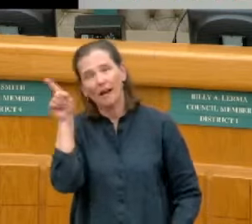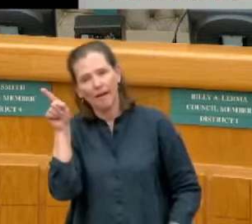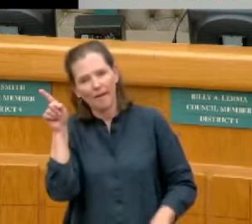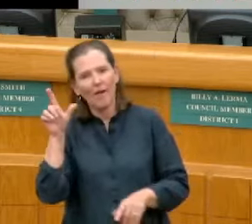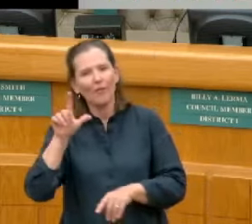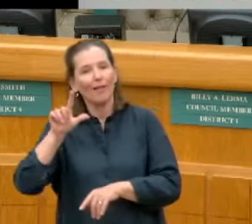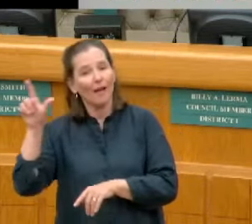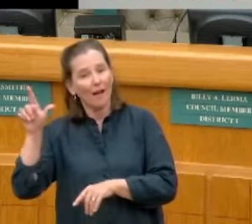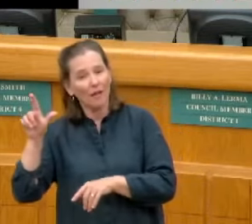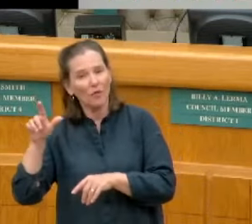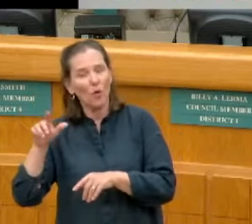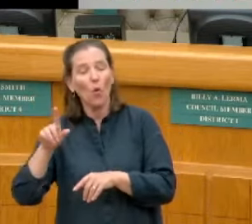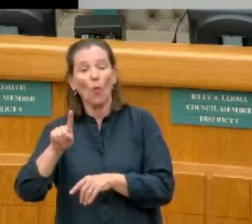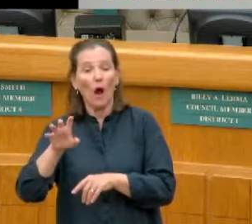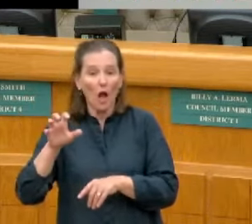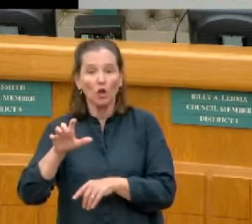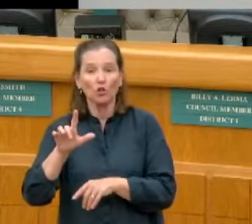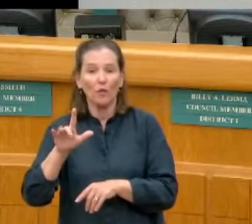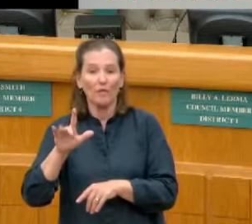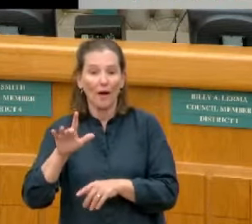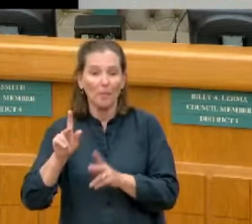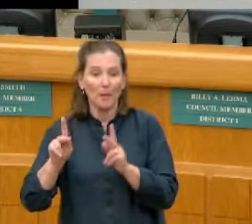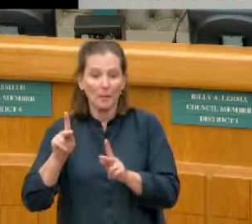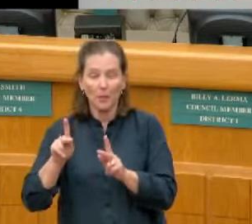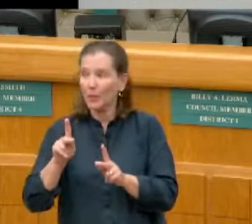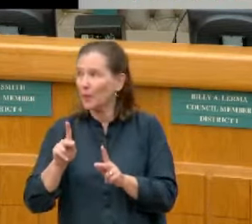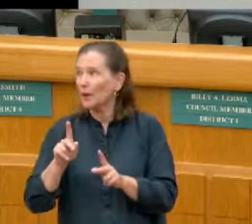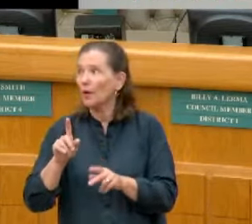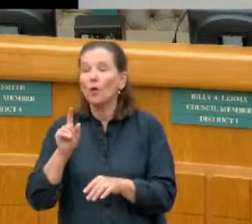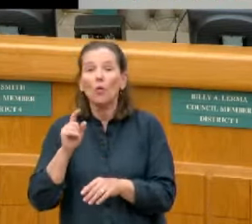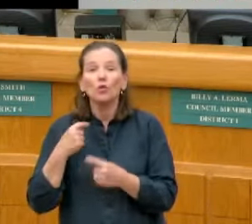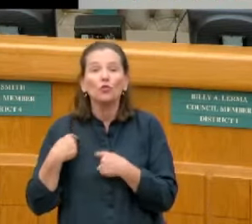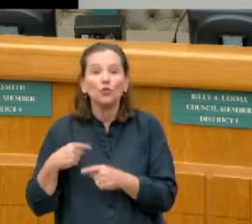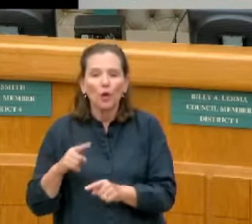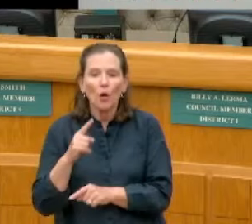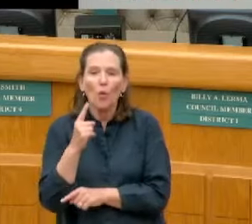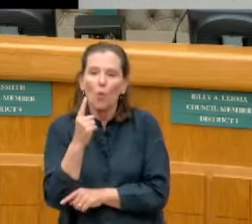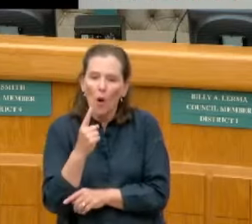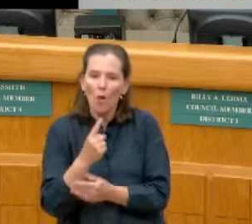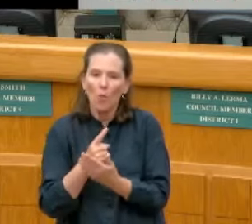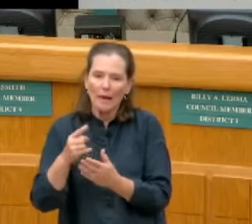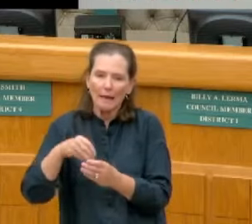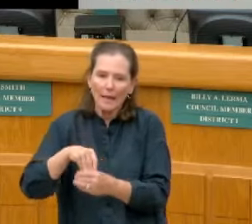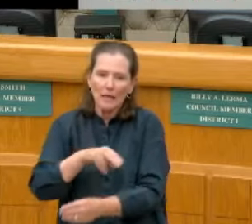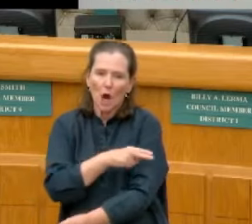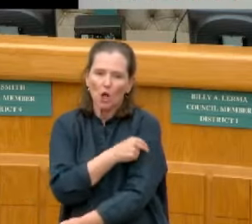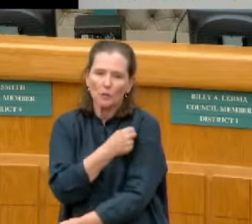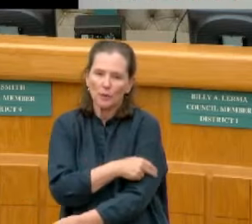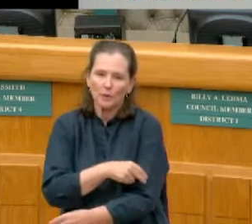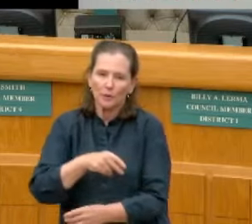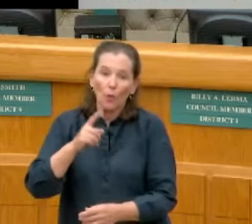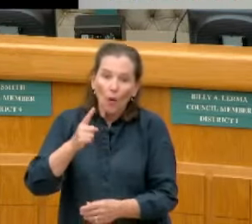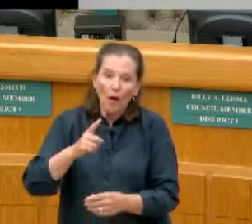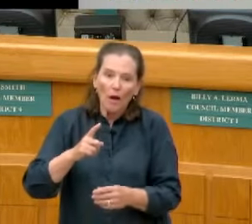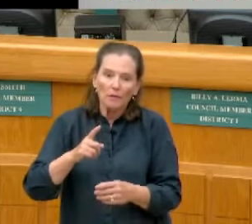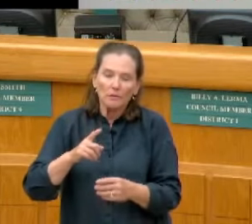see 125 people in 1 week in one of our hospitals here in Nueces